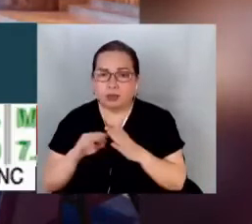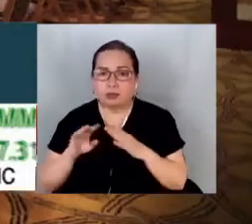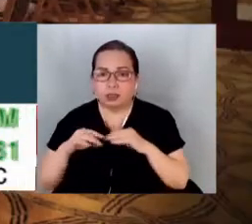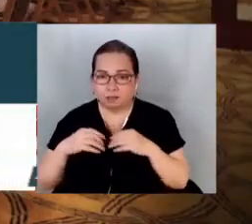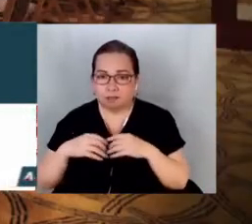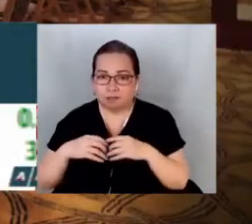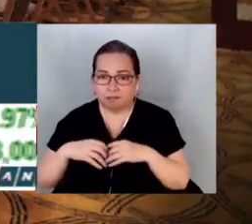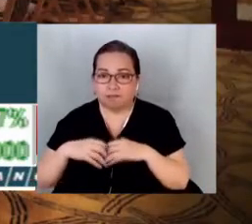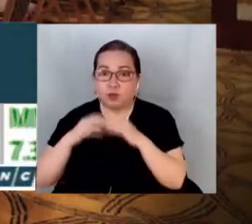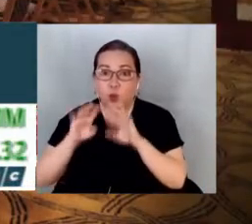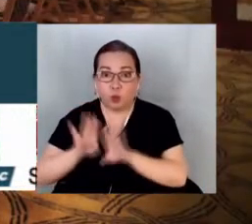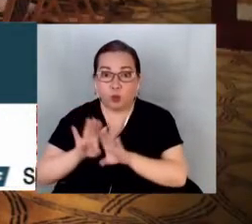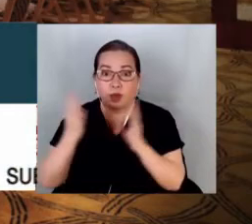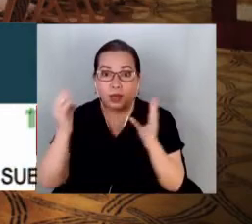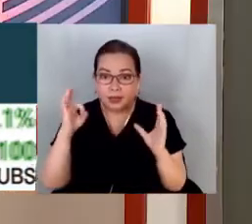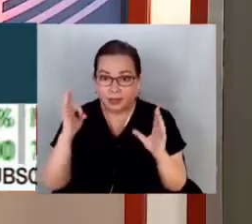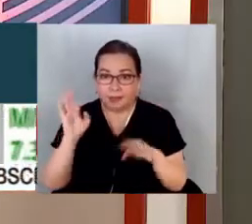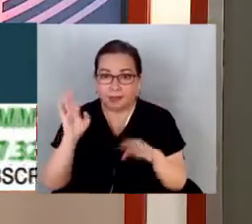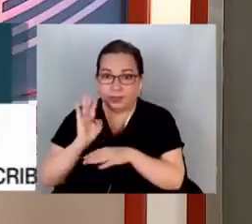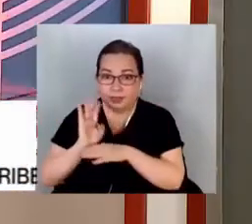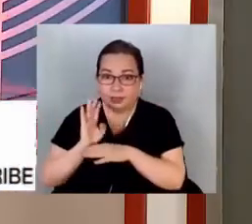conditions improve.